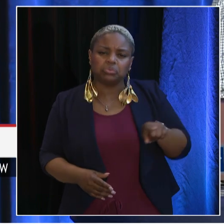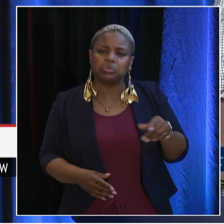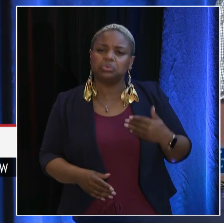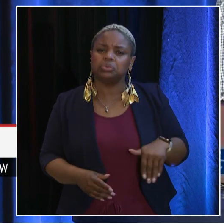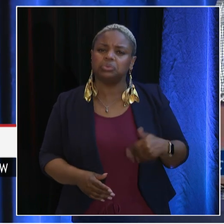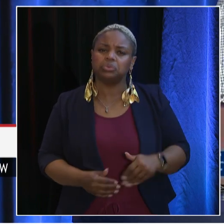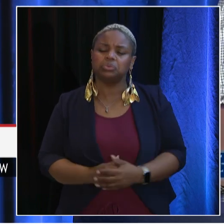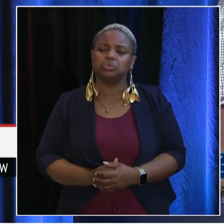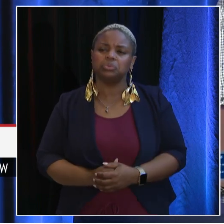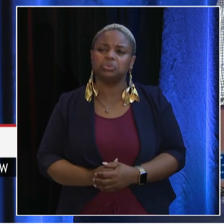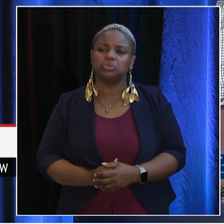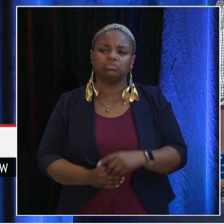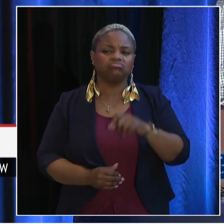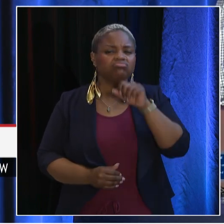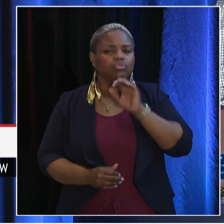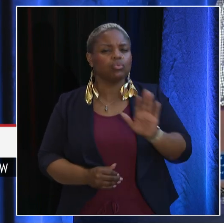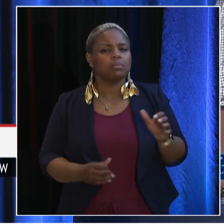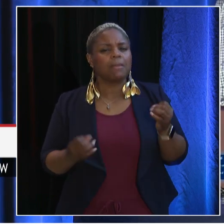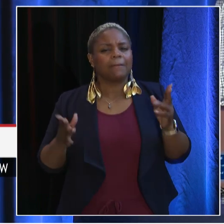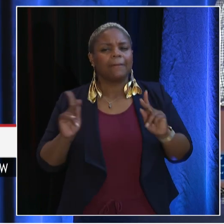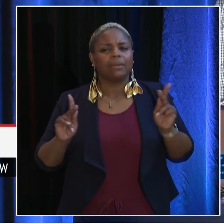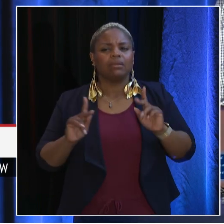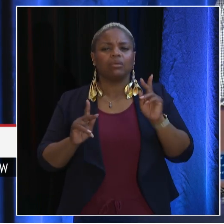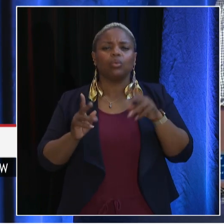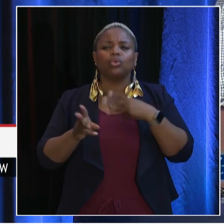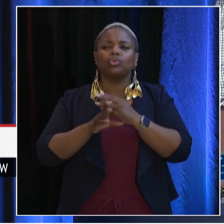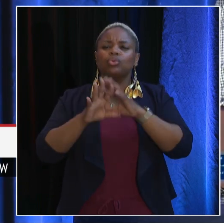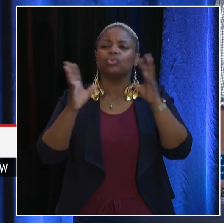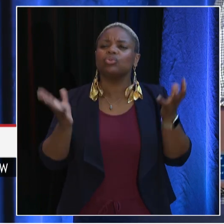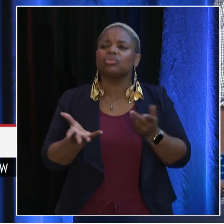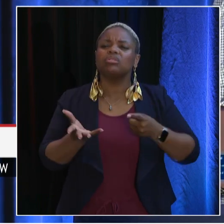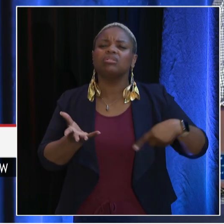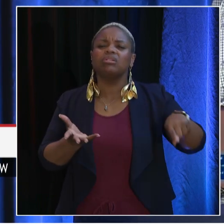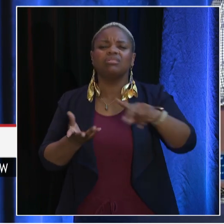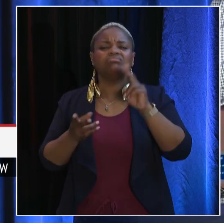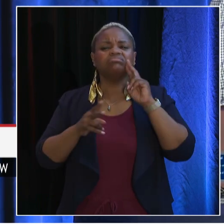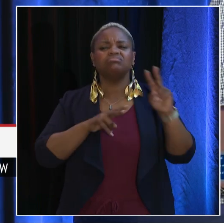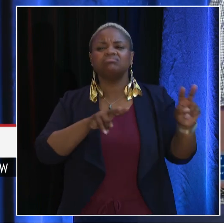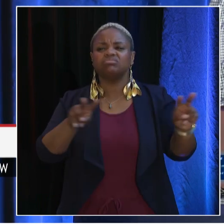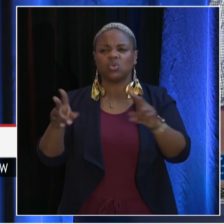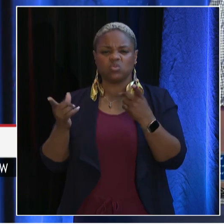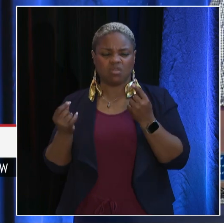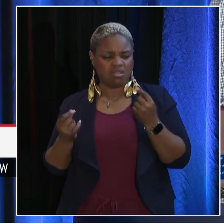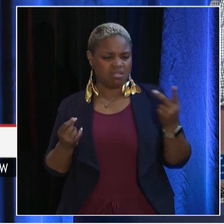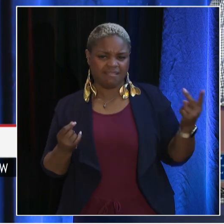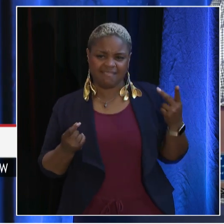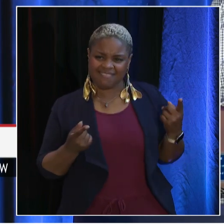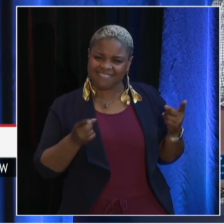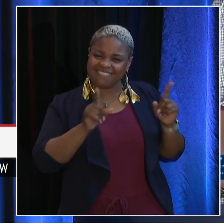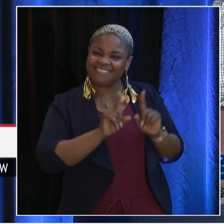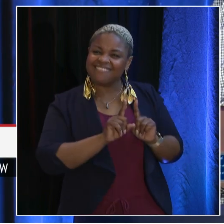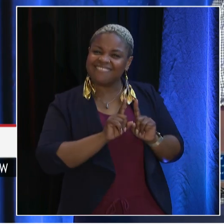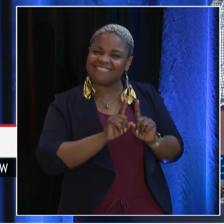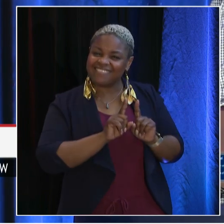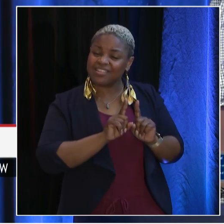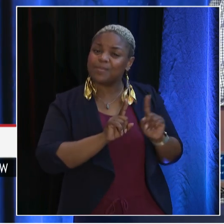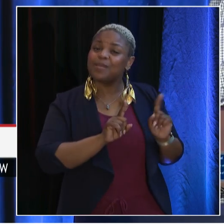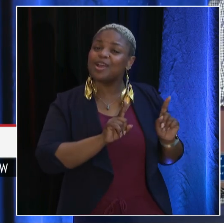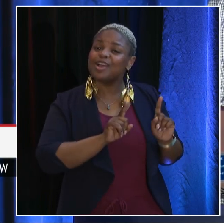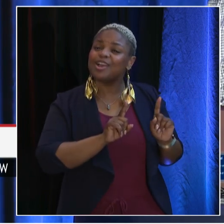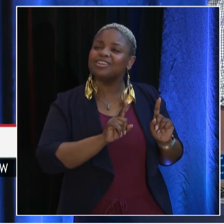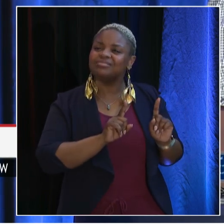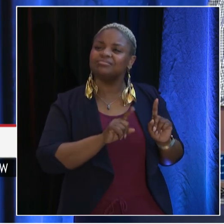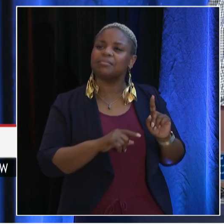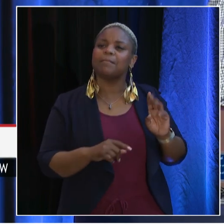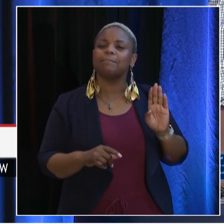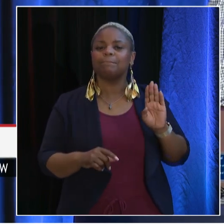many people around the world saw us pictured together in our town on Black Lives Matter Plaza, and we're